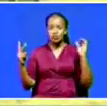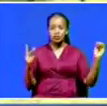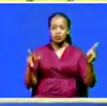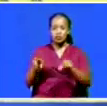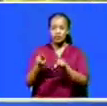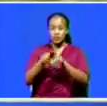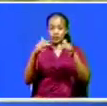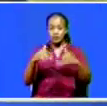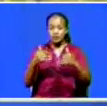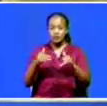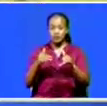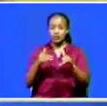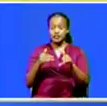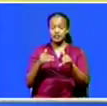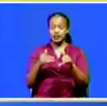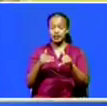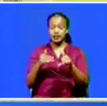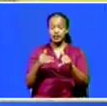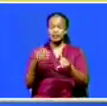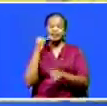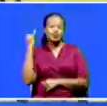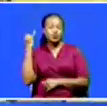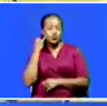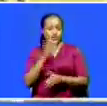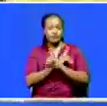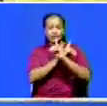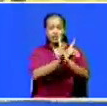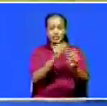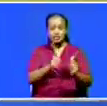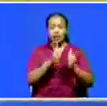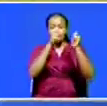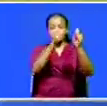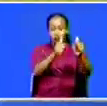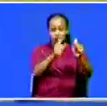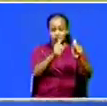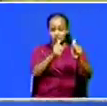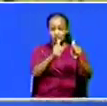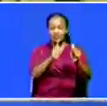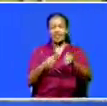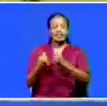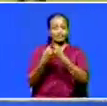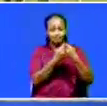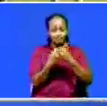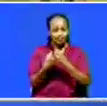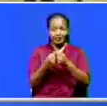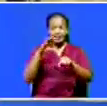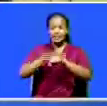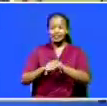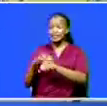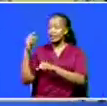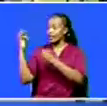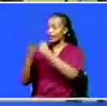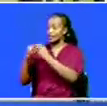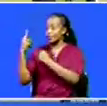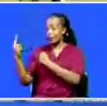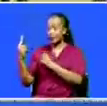played at the Nakuru Athletic Club. Defending champions KCB proved too hot to handle for Black Blad, getting an 81-10 win